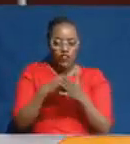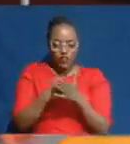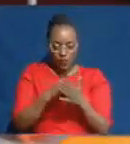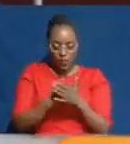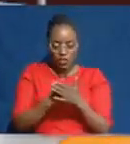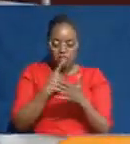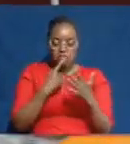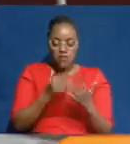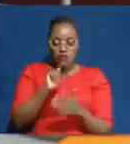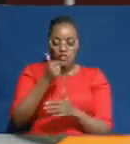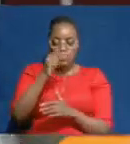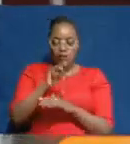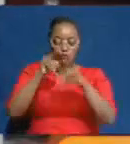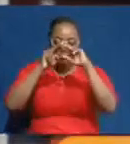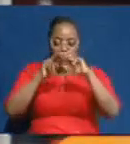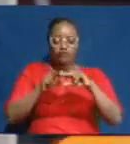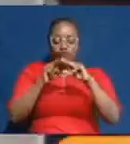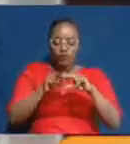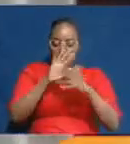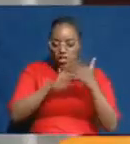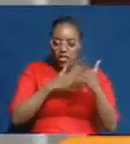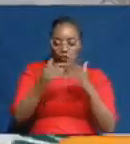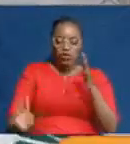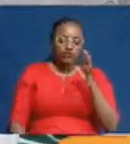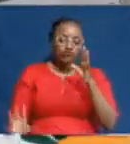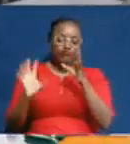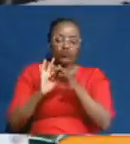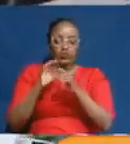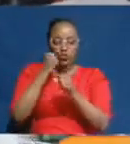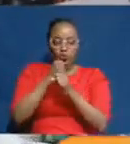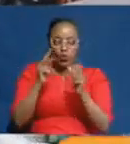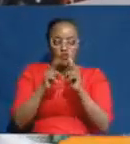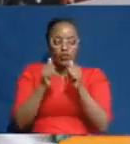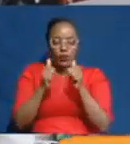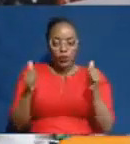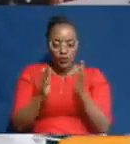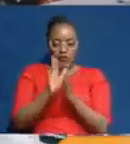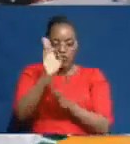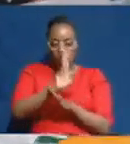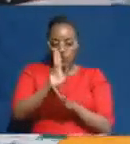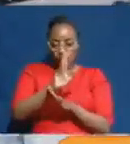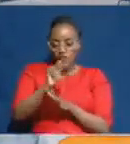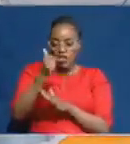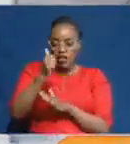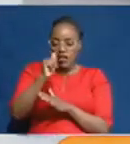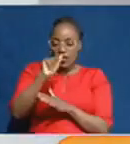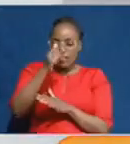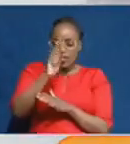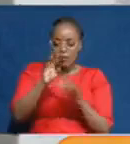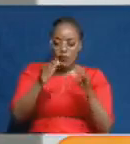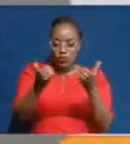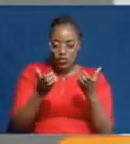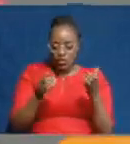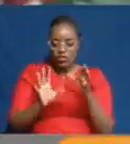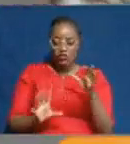says the ATMs rely on network connectivity to work well, and now they are working on new versions of the ATMs that don't require